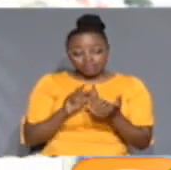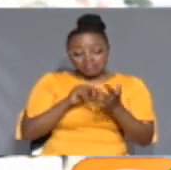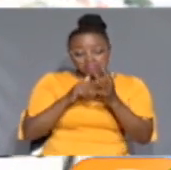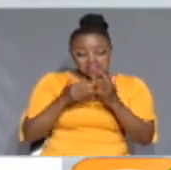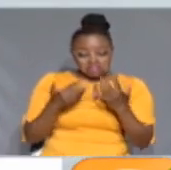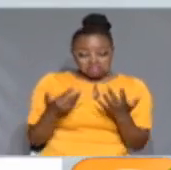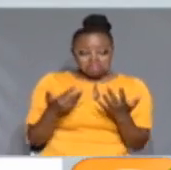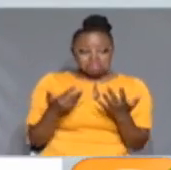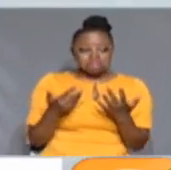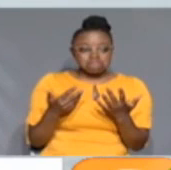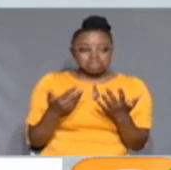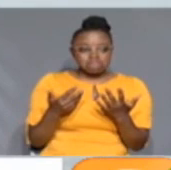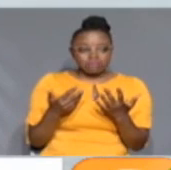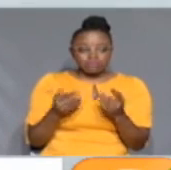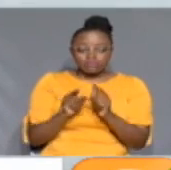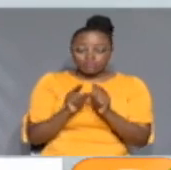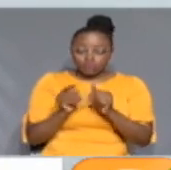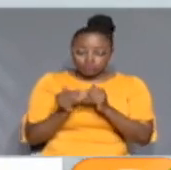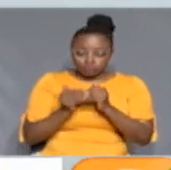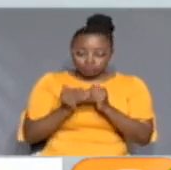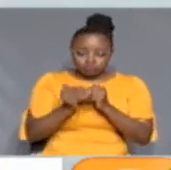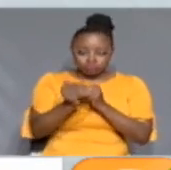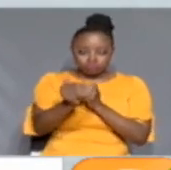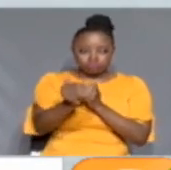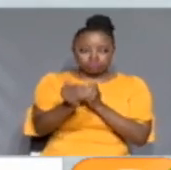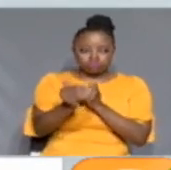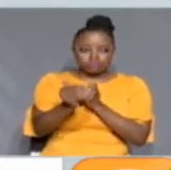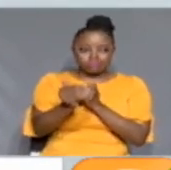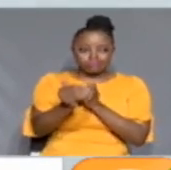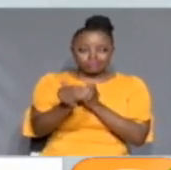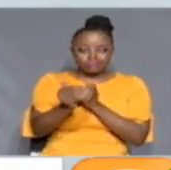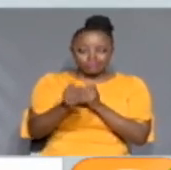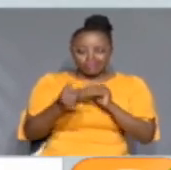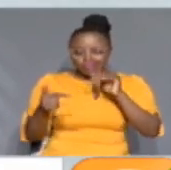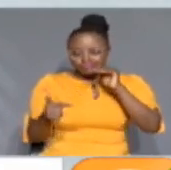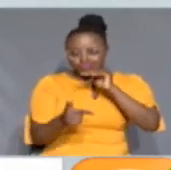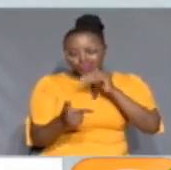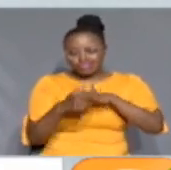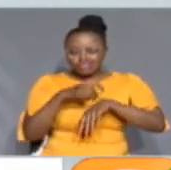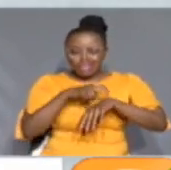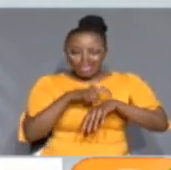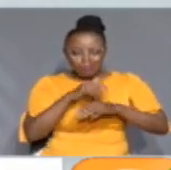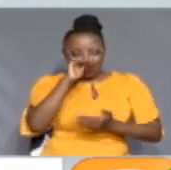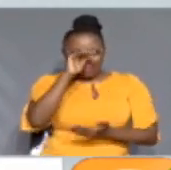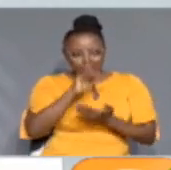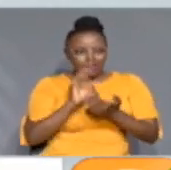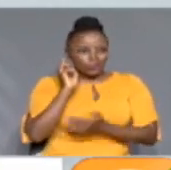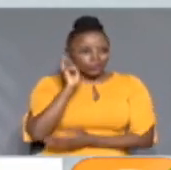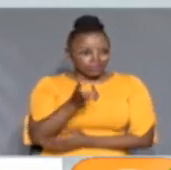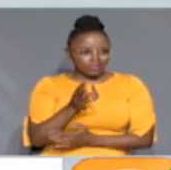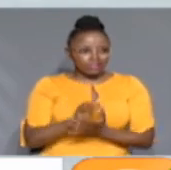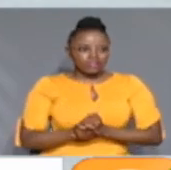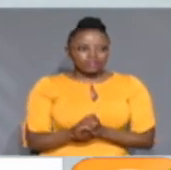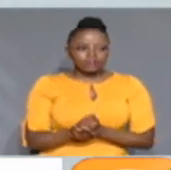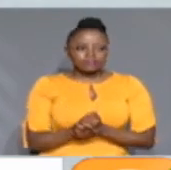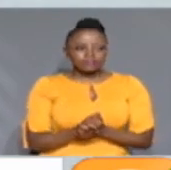that, and going forward, is that the bottom time is going to be reduced.